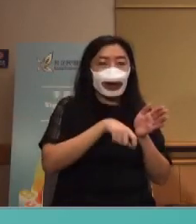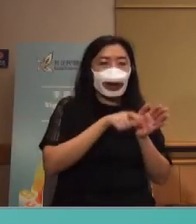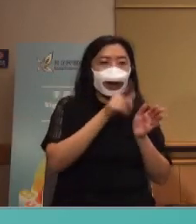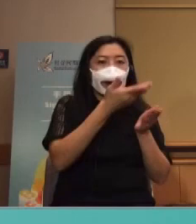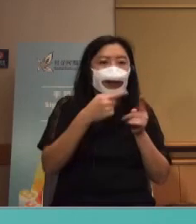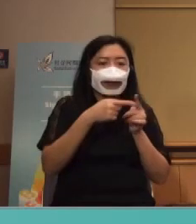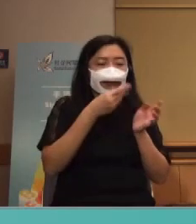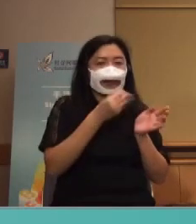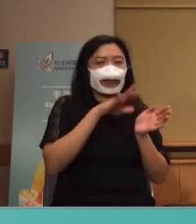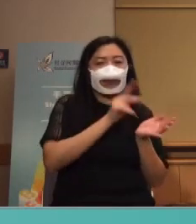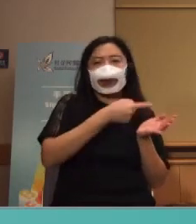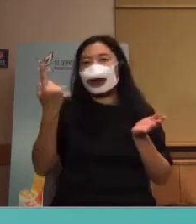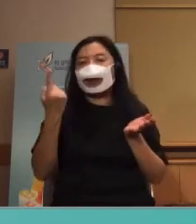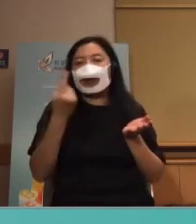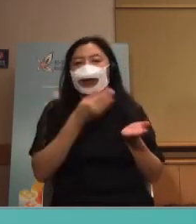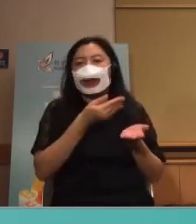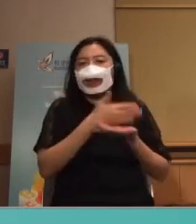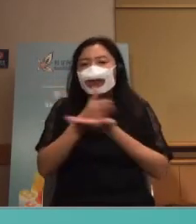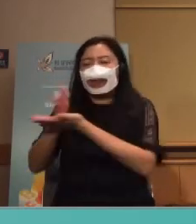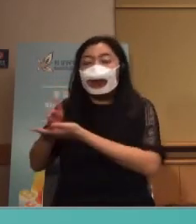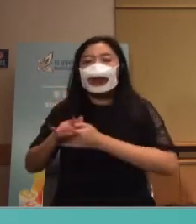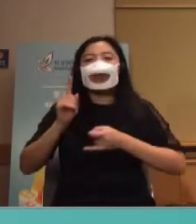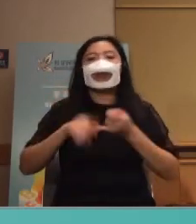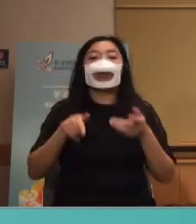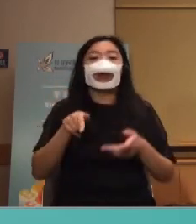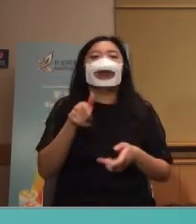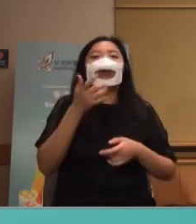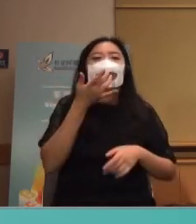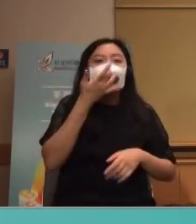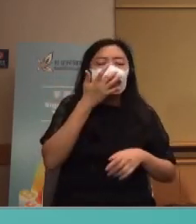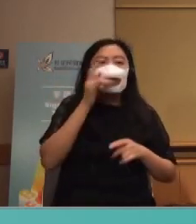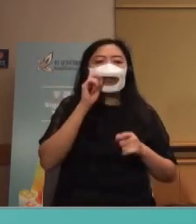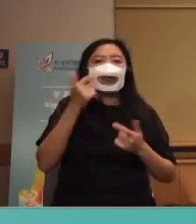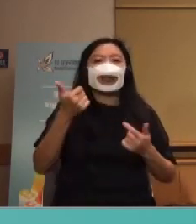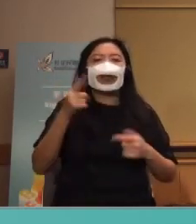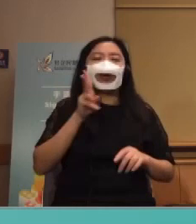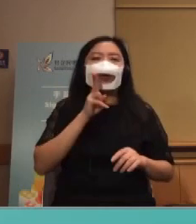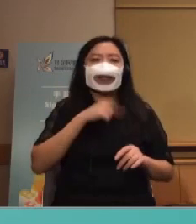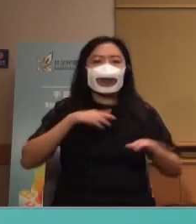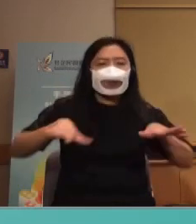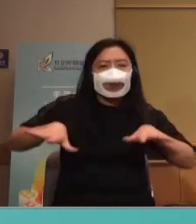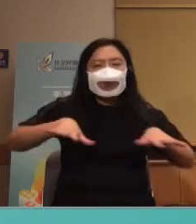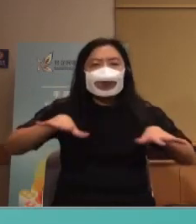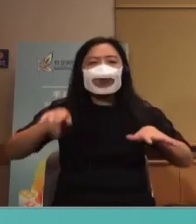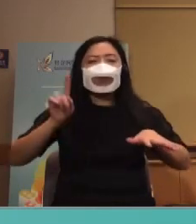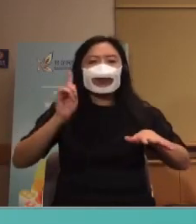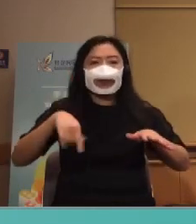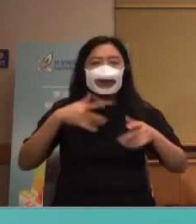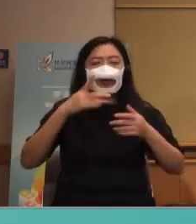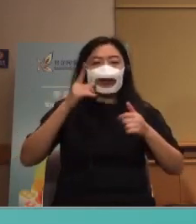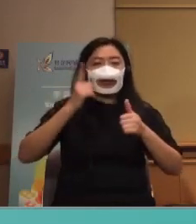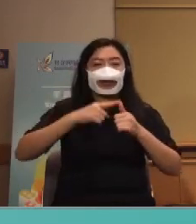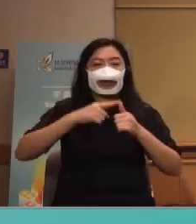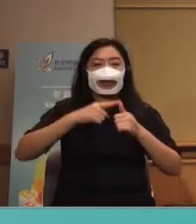these leverage really started unwinding after the market really started crashing, I think earlier this year. I think during a bull